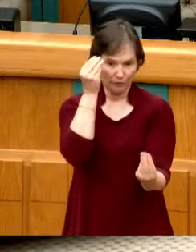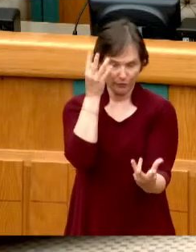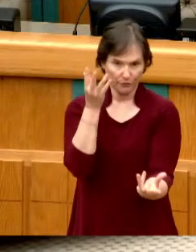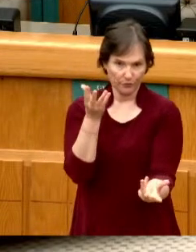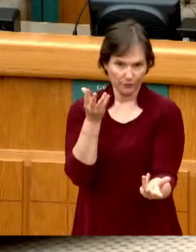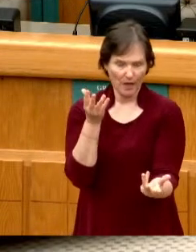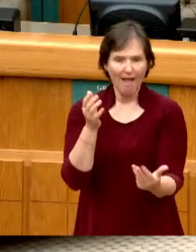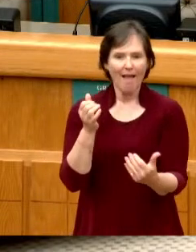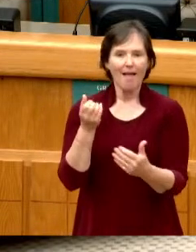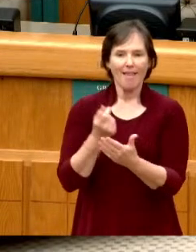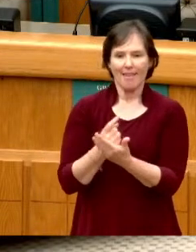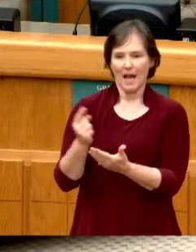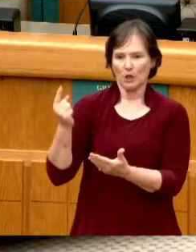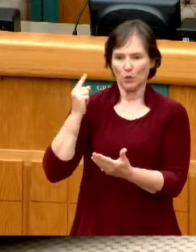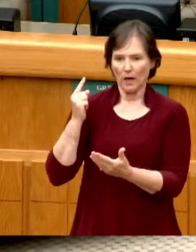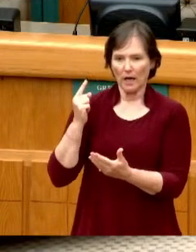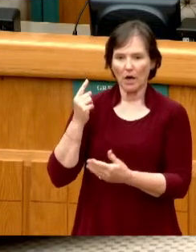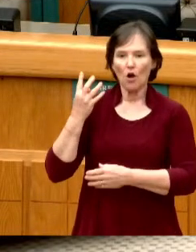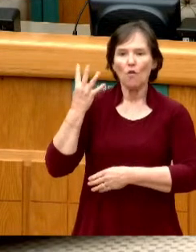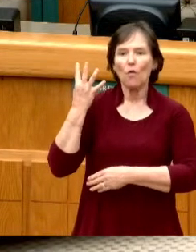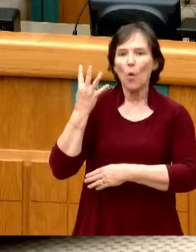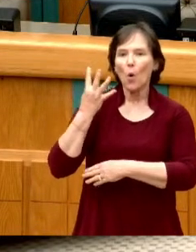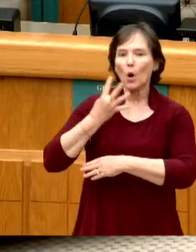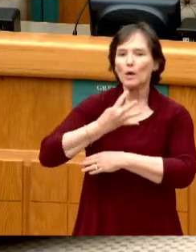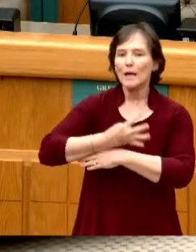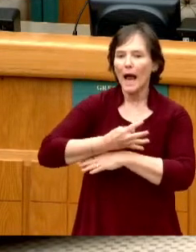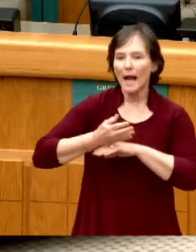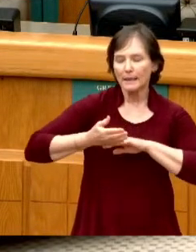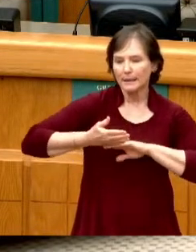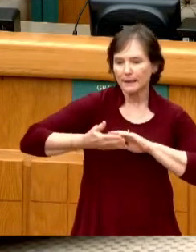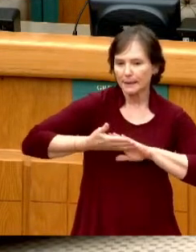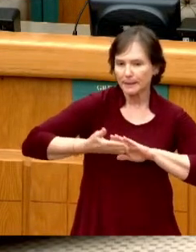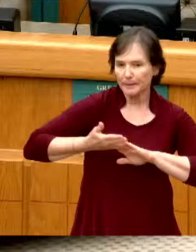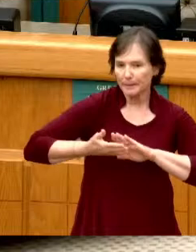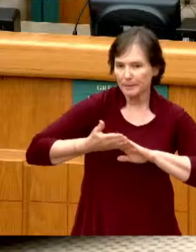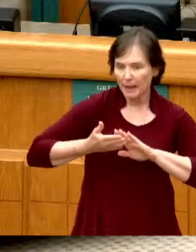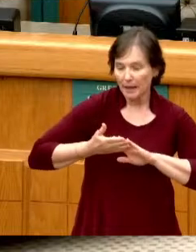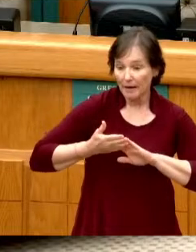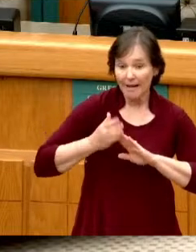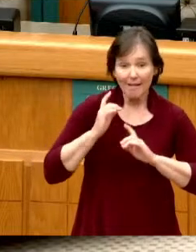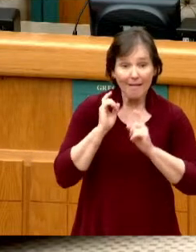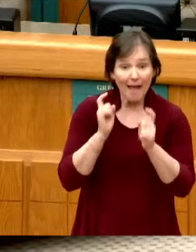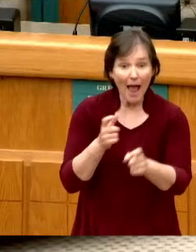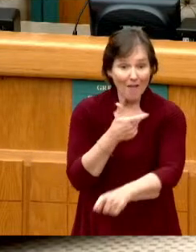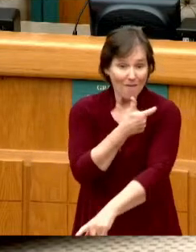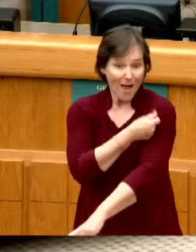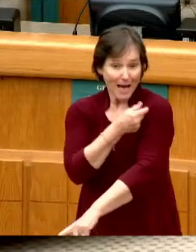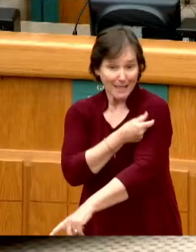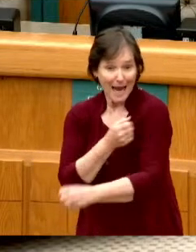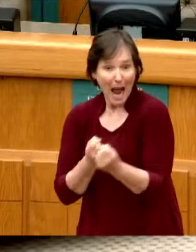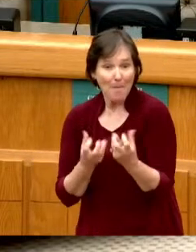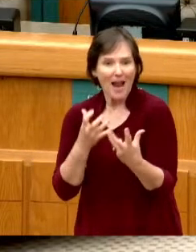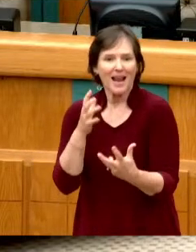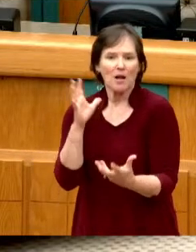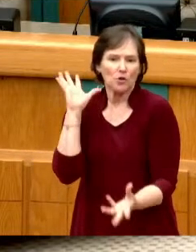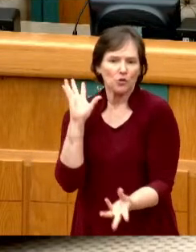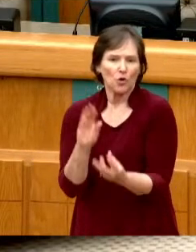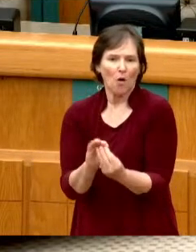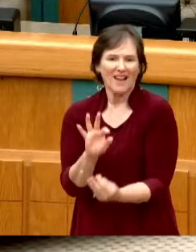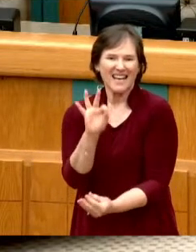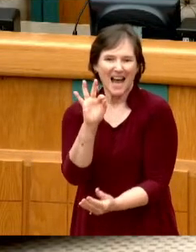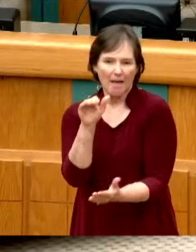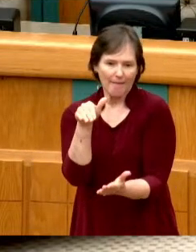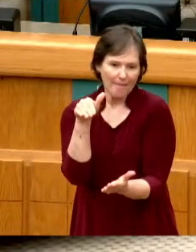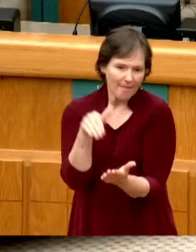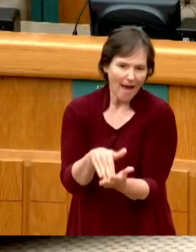with 4 days of operations, we were able to administer 9,000 doses of vaccine at our drive-through mega